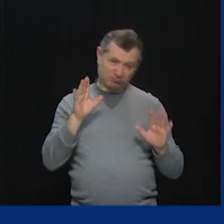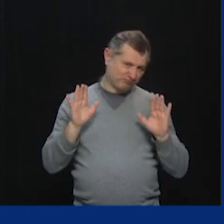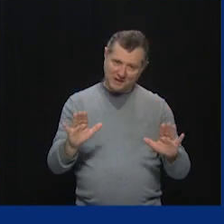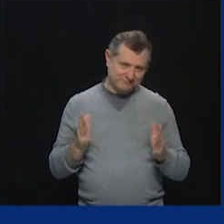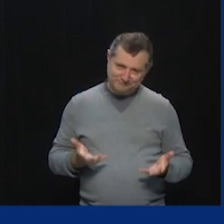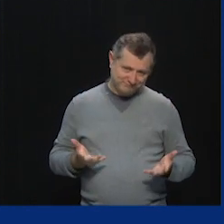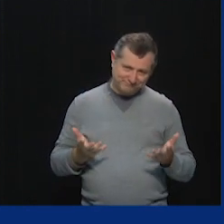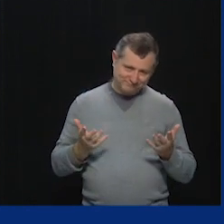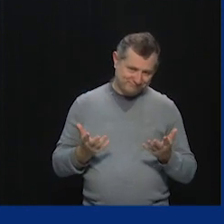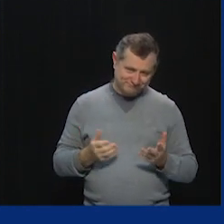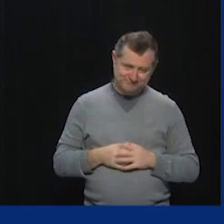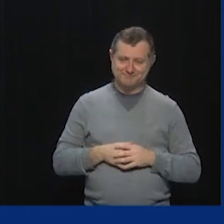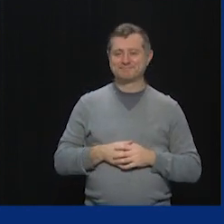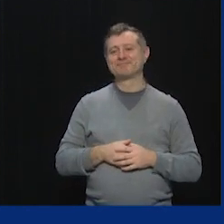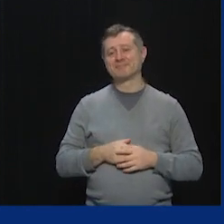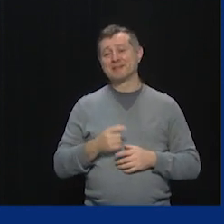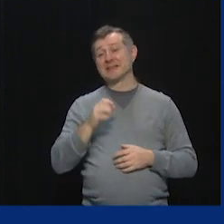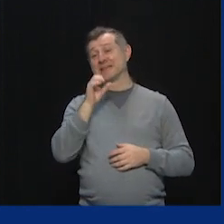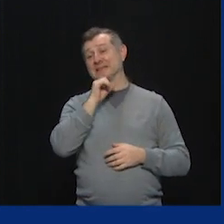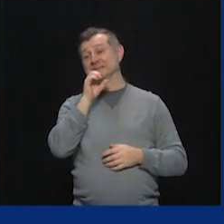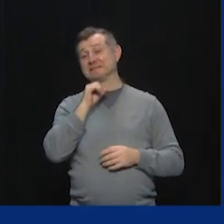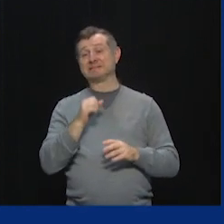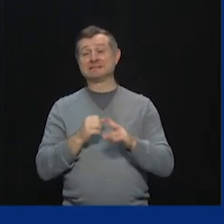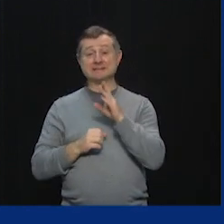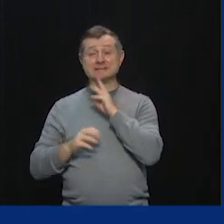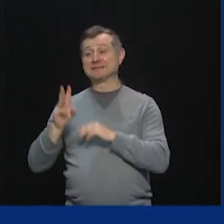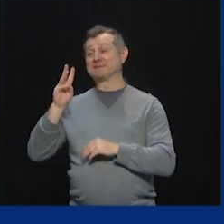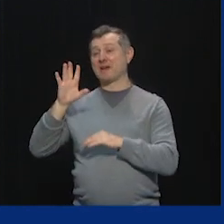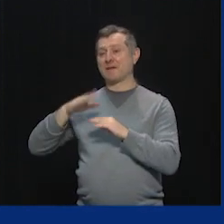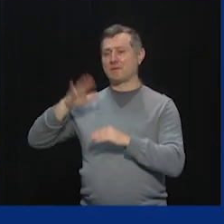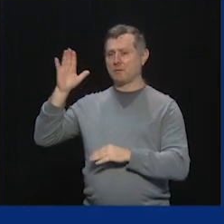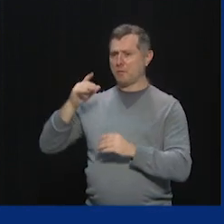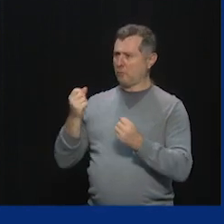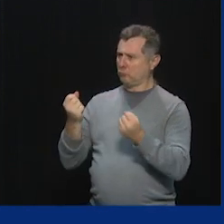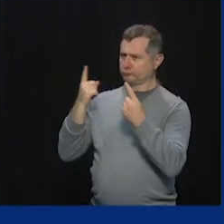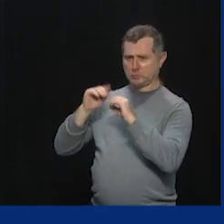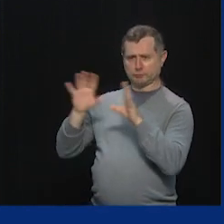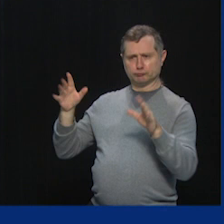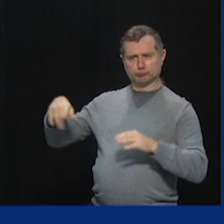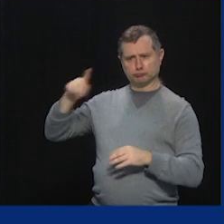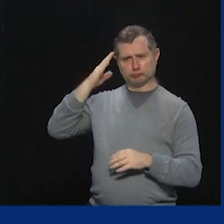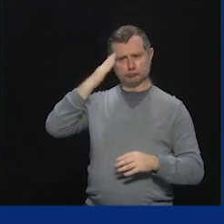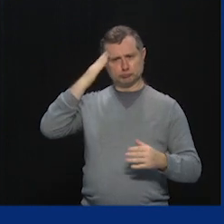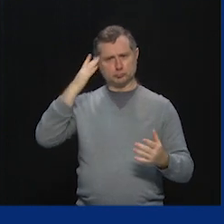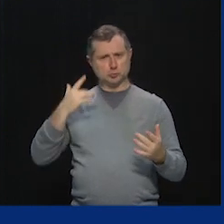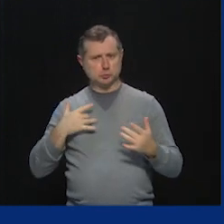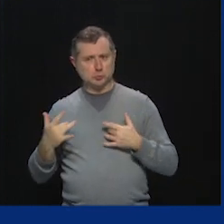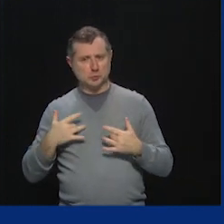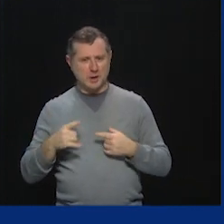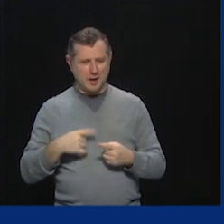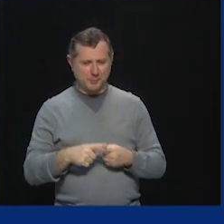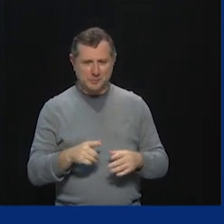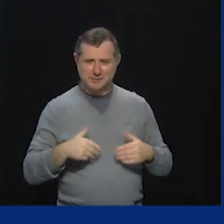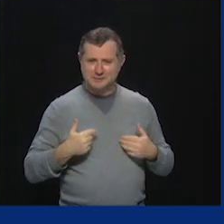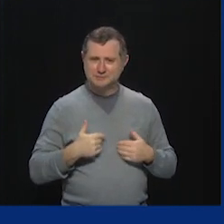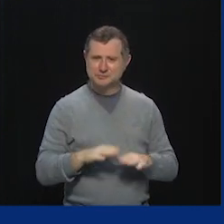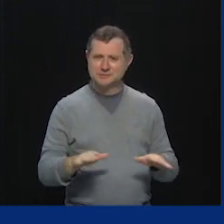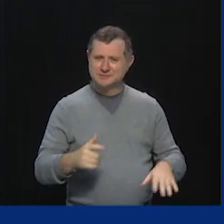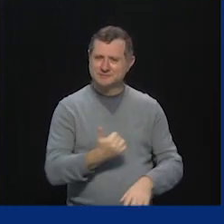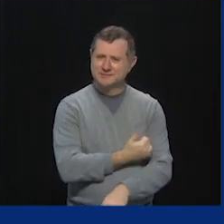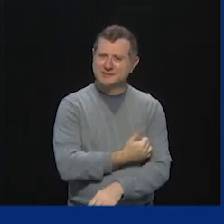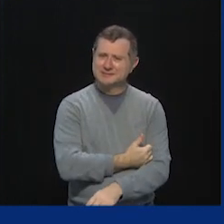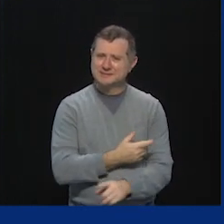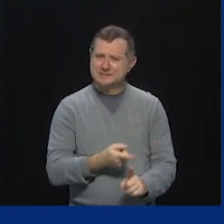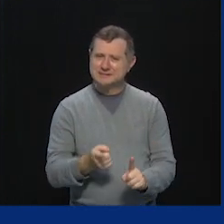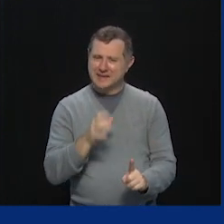population. 65 plus are absolutely the ones who understand this, but we are worried about the children who need to be vaccinated in that age group right now. So we're going to